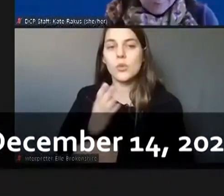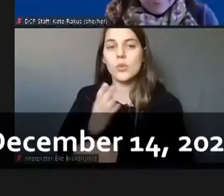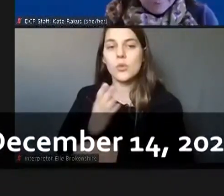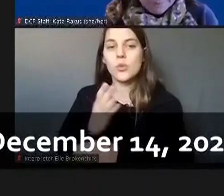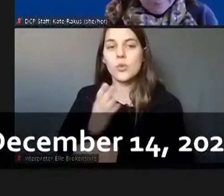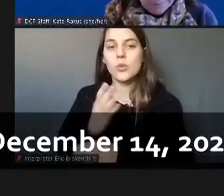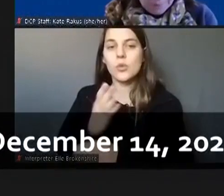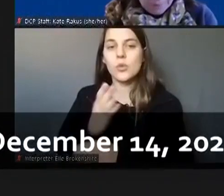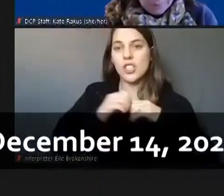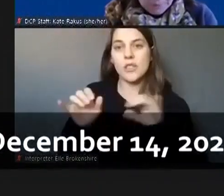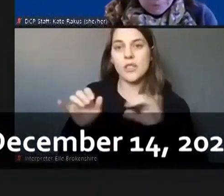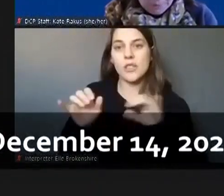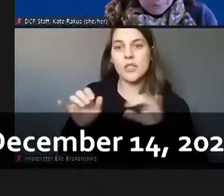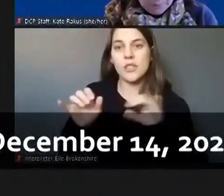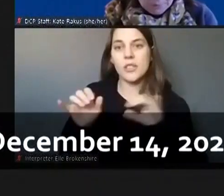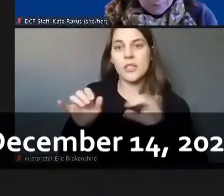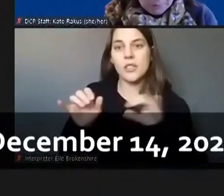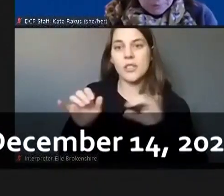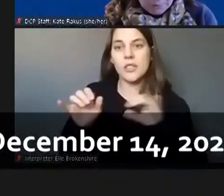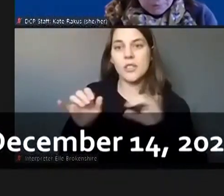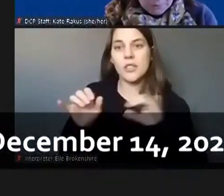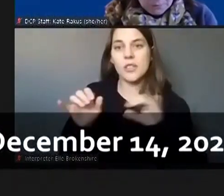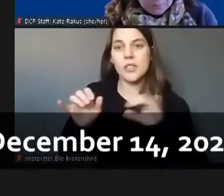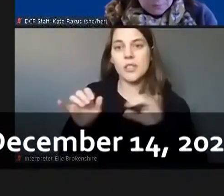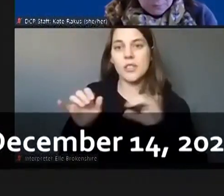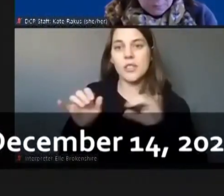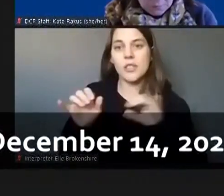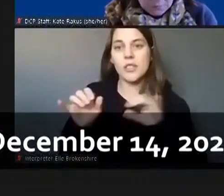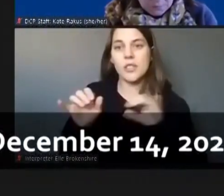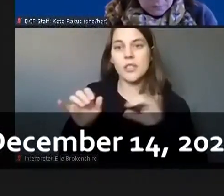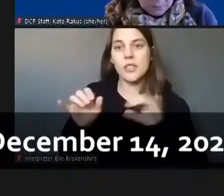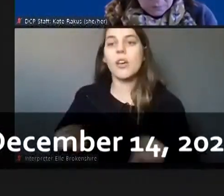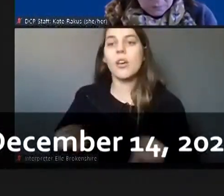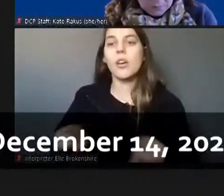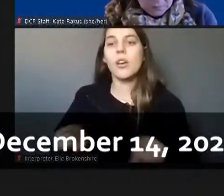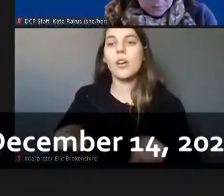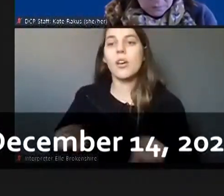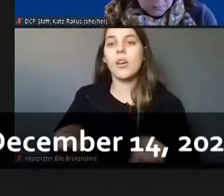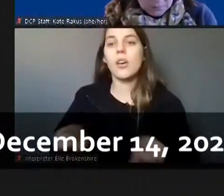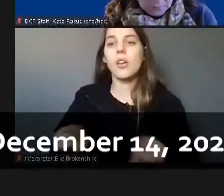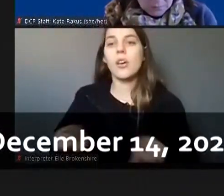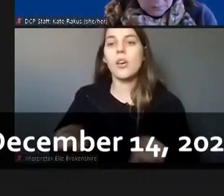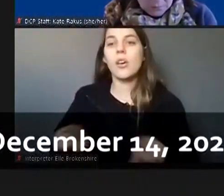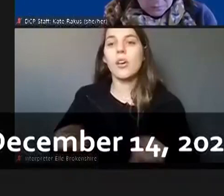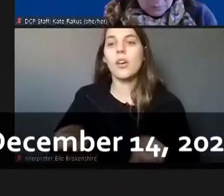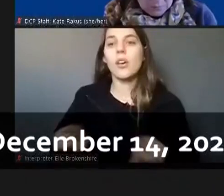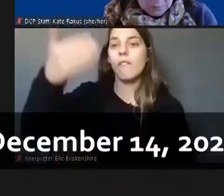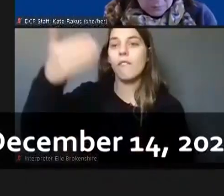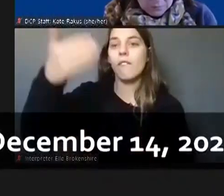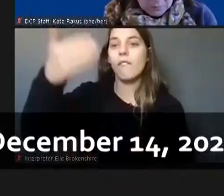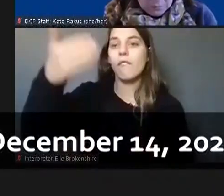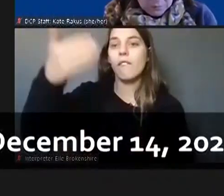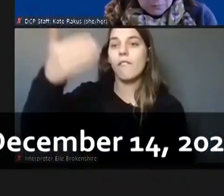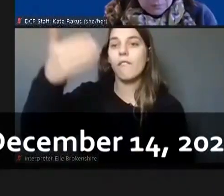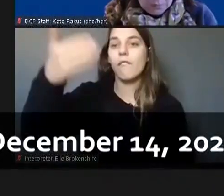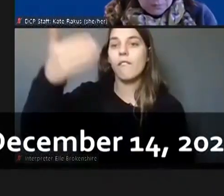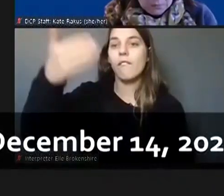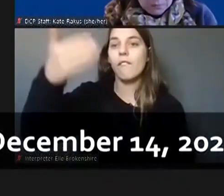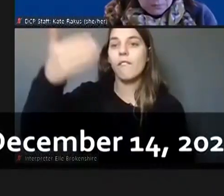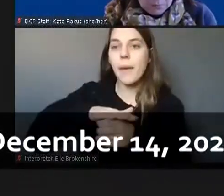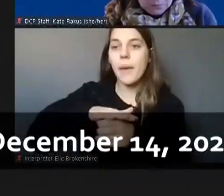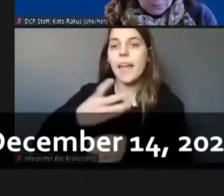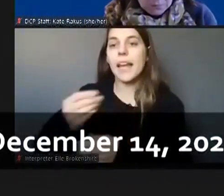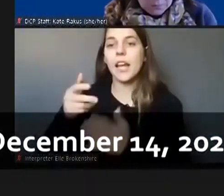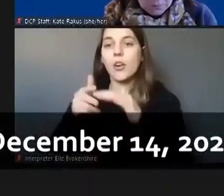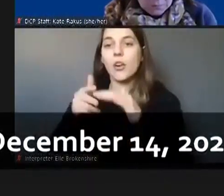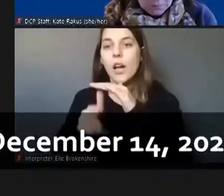fences. And then in front yards, parking pads and garages shall be set back 5